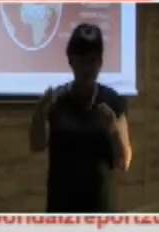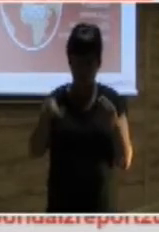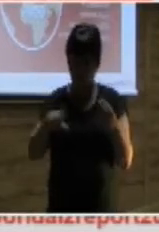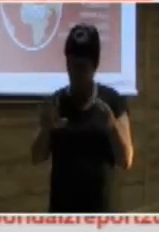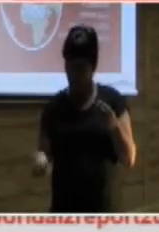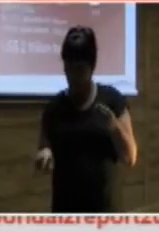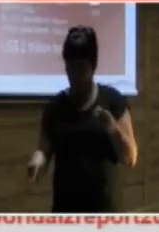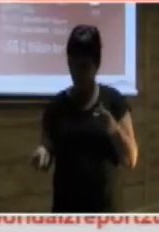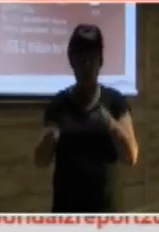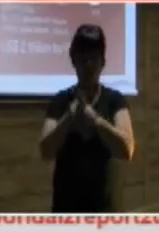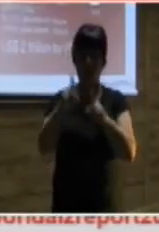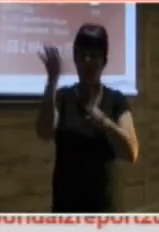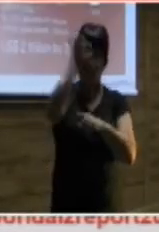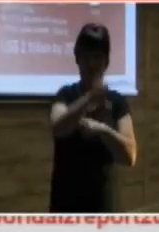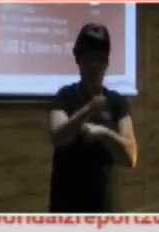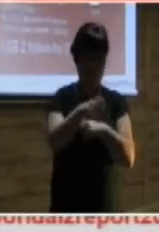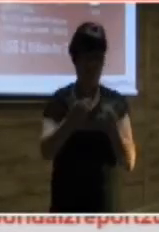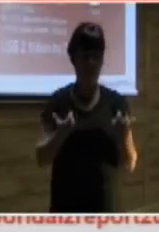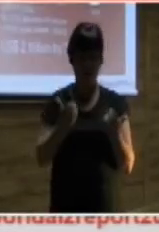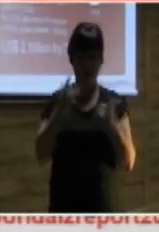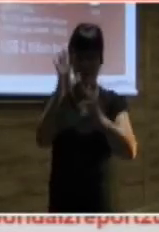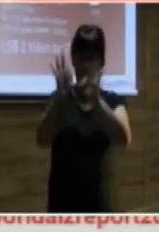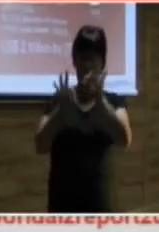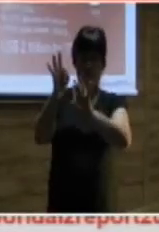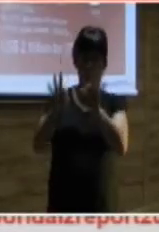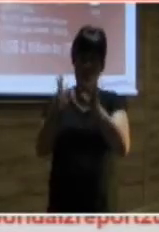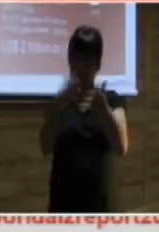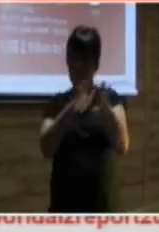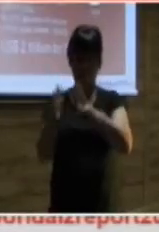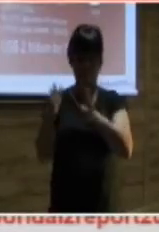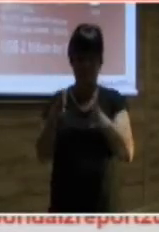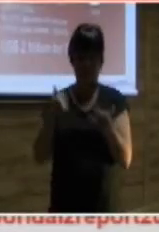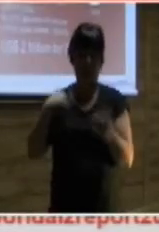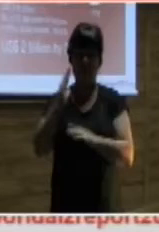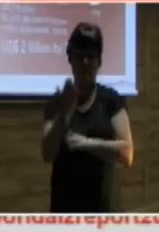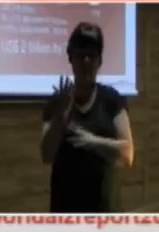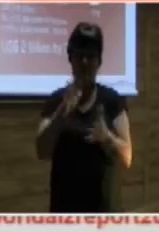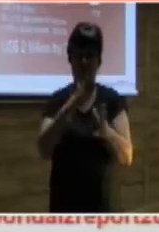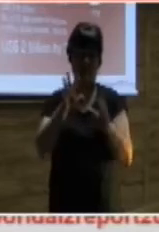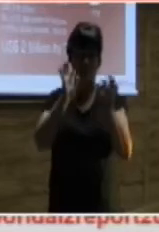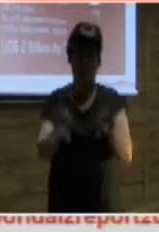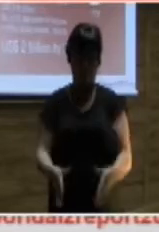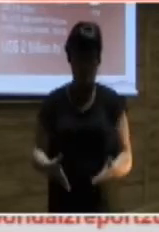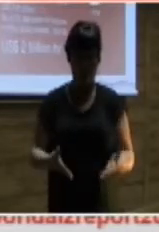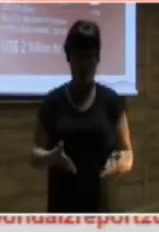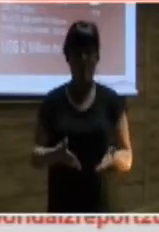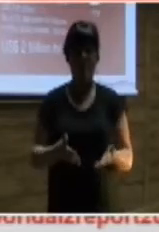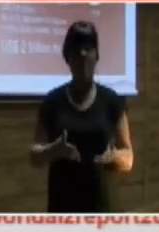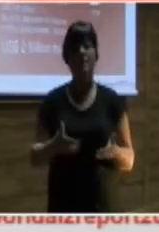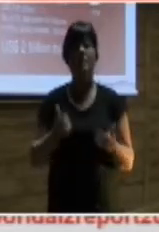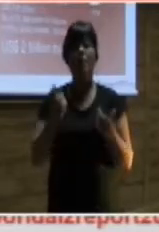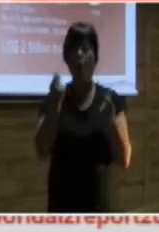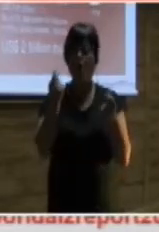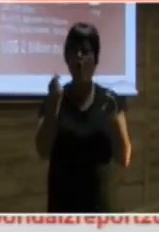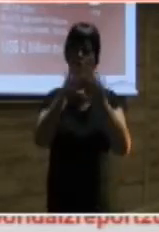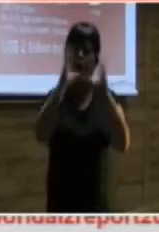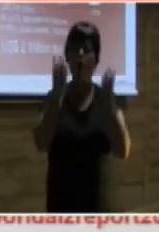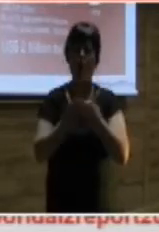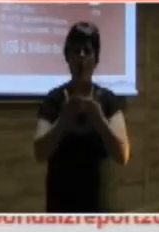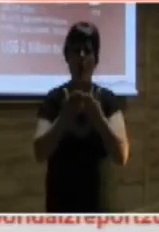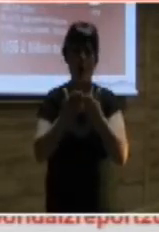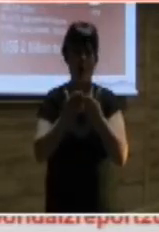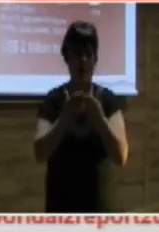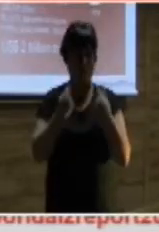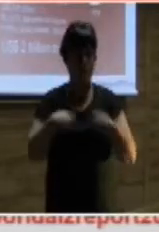roughly the same. So now let's look at the global cost of dementia. The cost